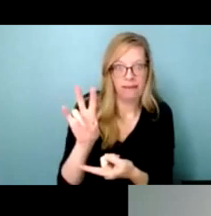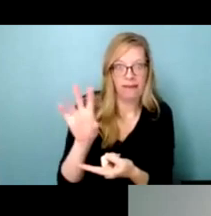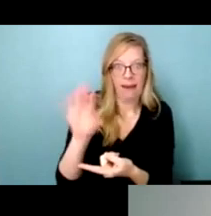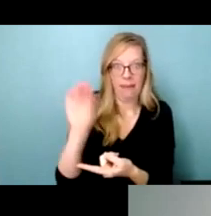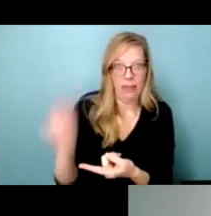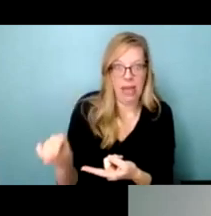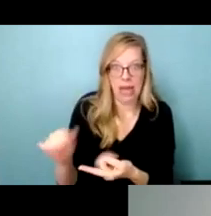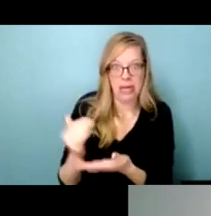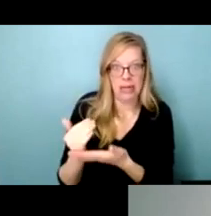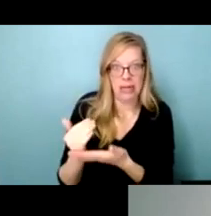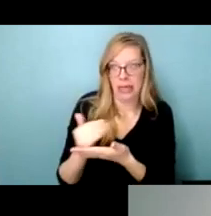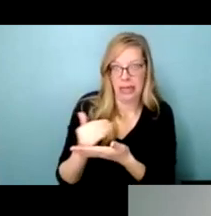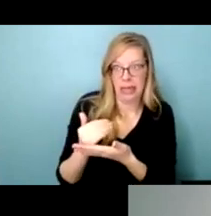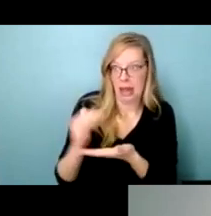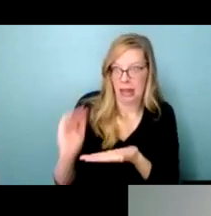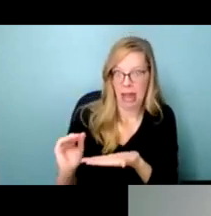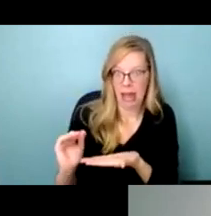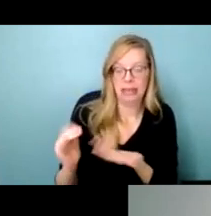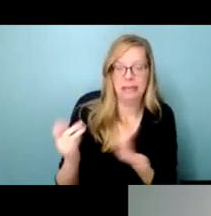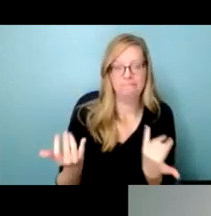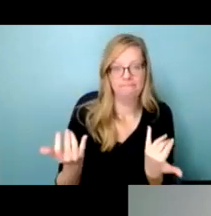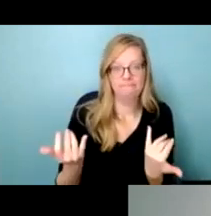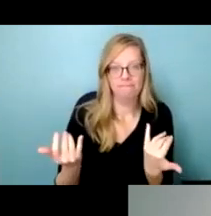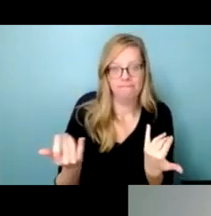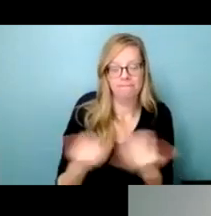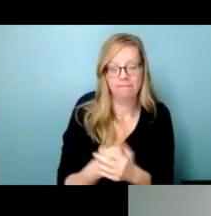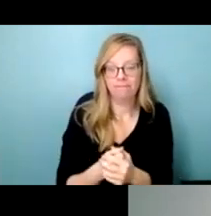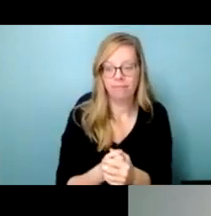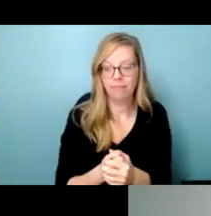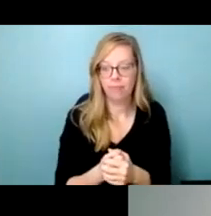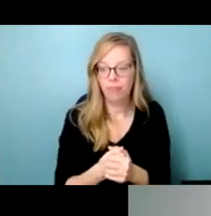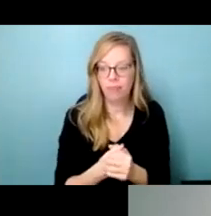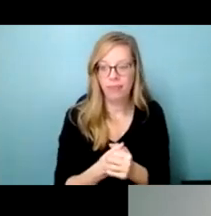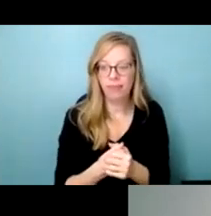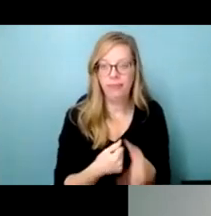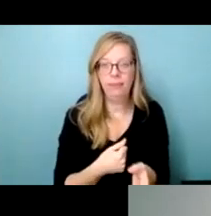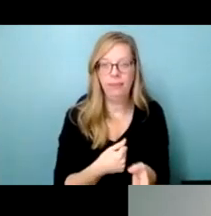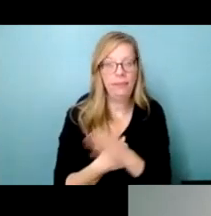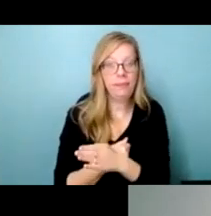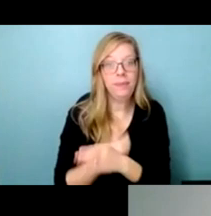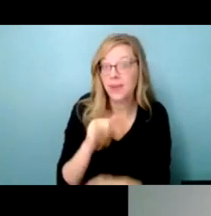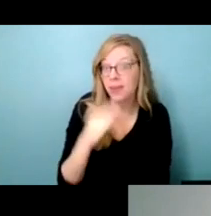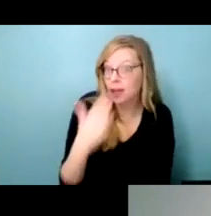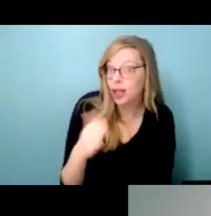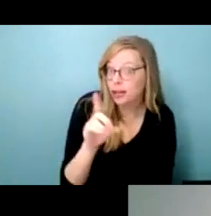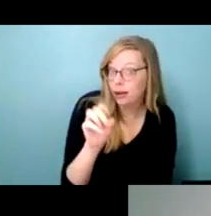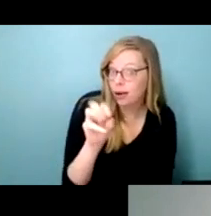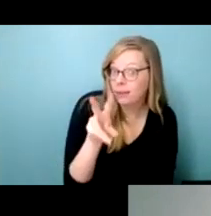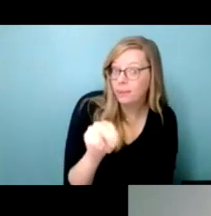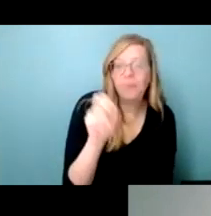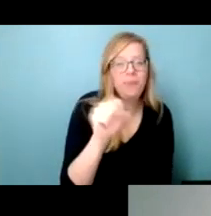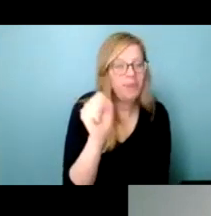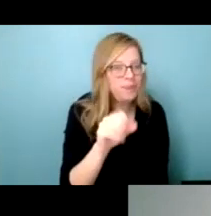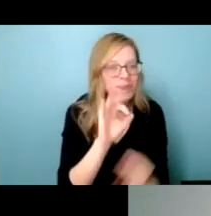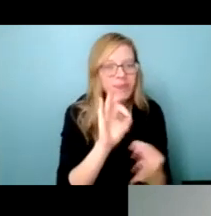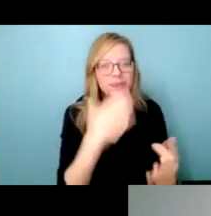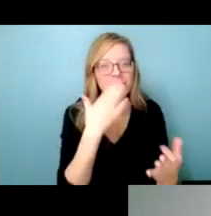employment programs. Is that good, Don? Yeah, that's perfect. Thanks, Kim.